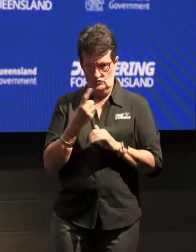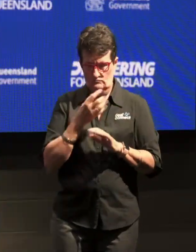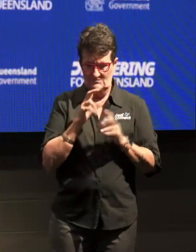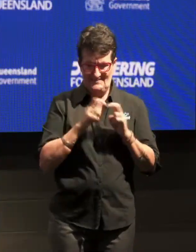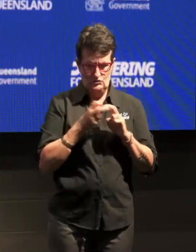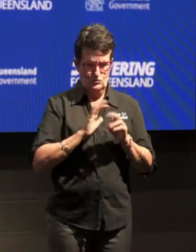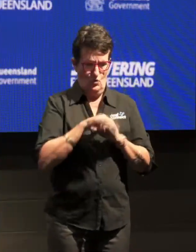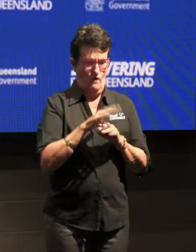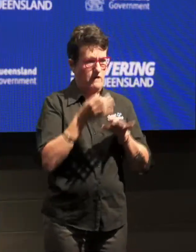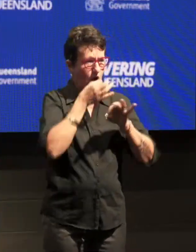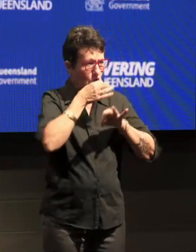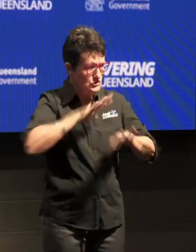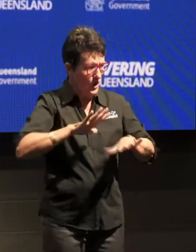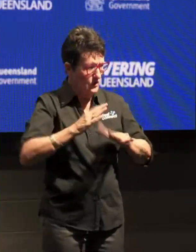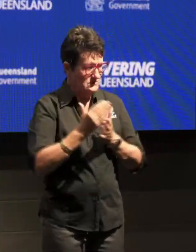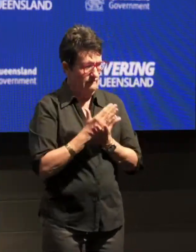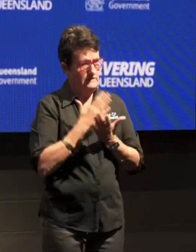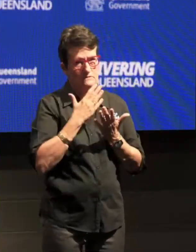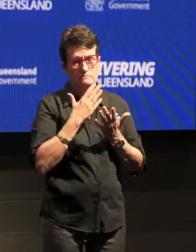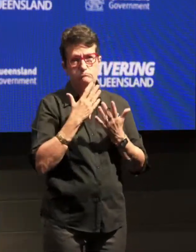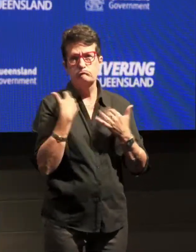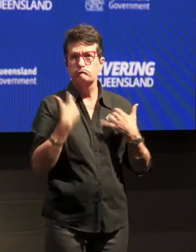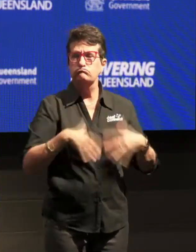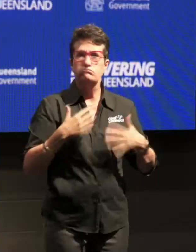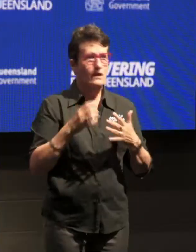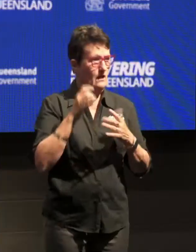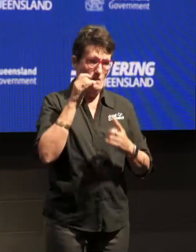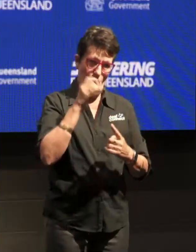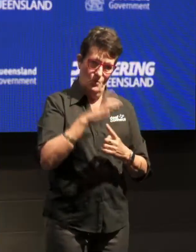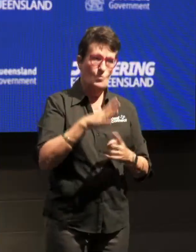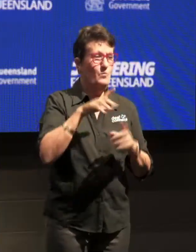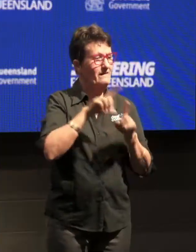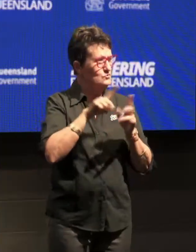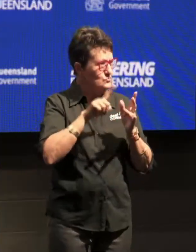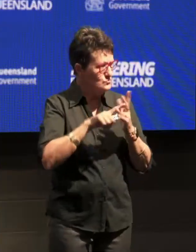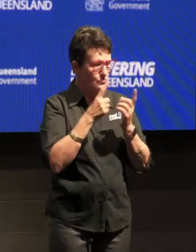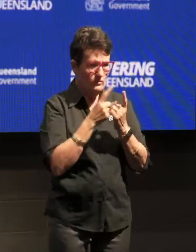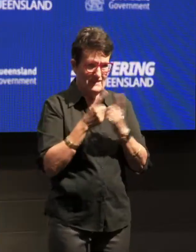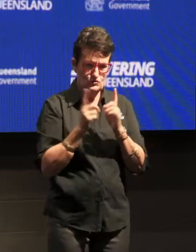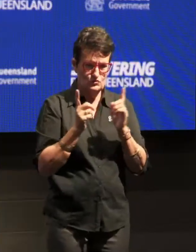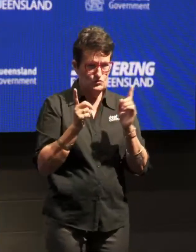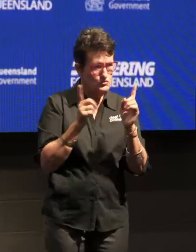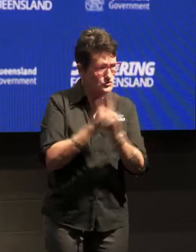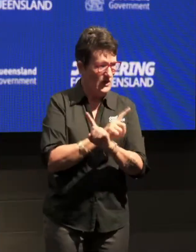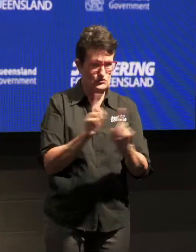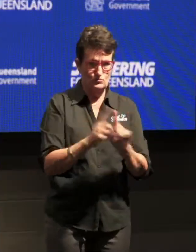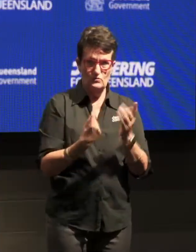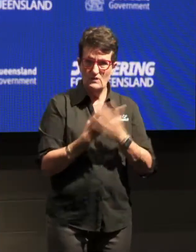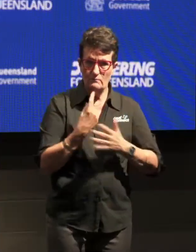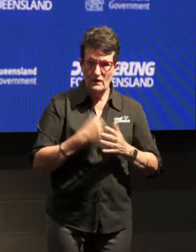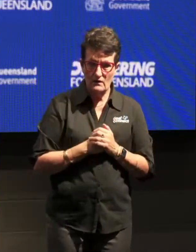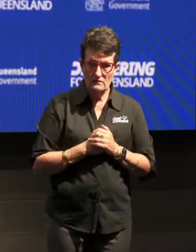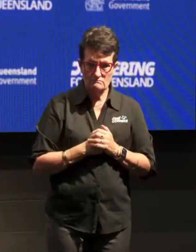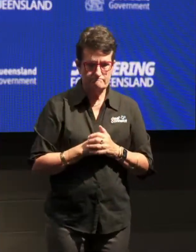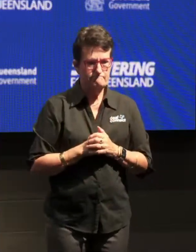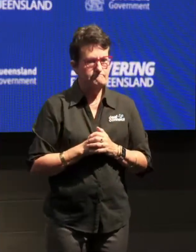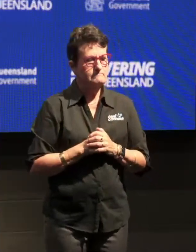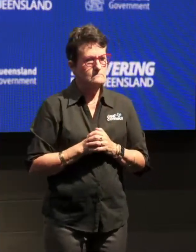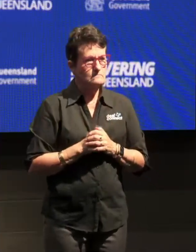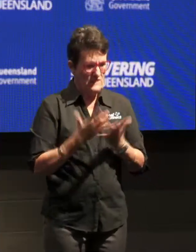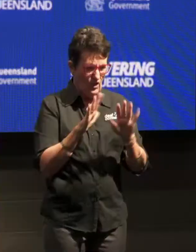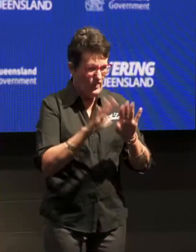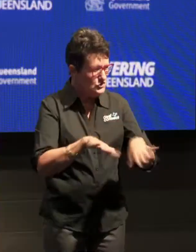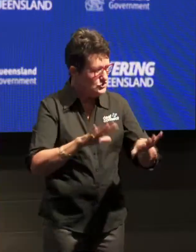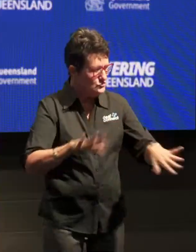safety, because it's important, and we have to do things to turn around what people are seeing and what those